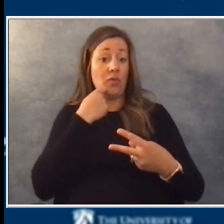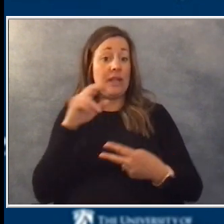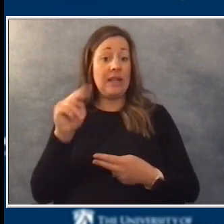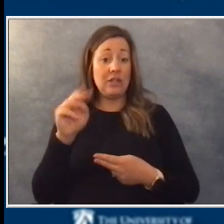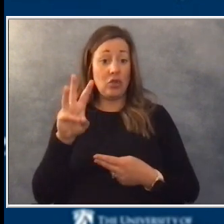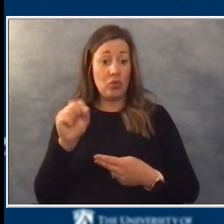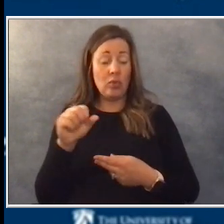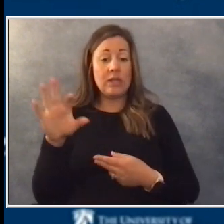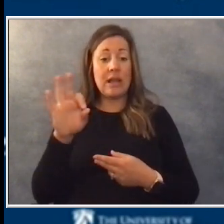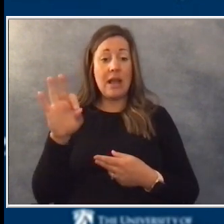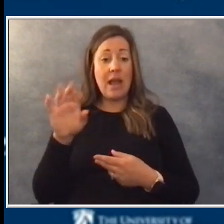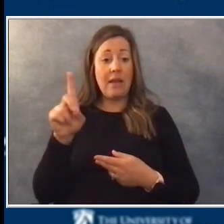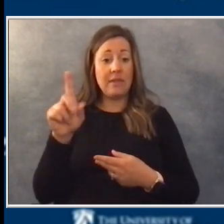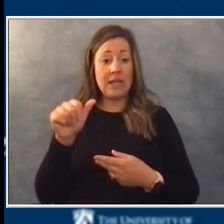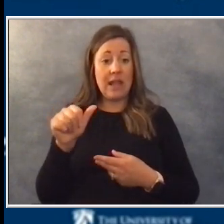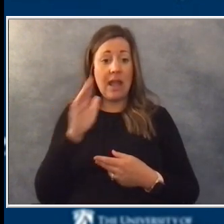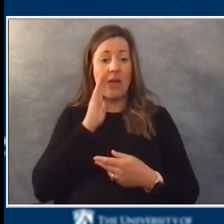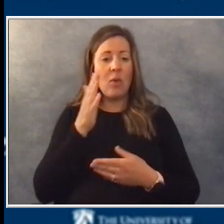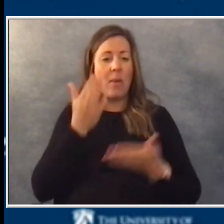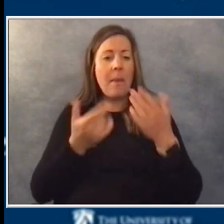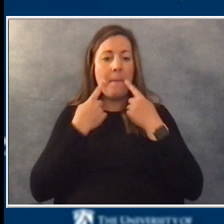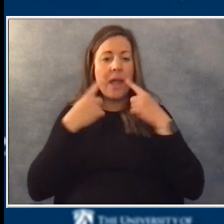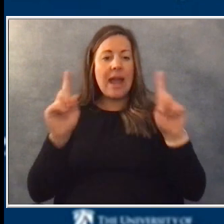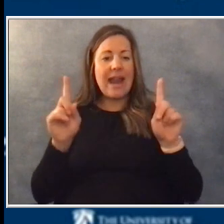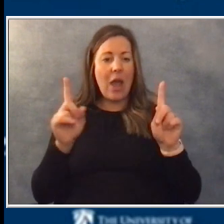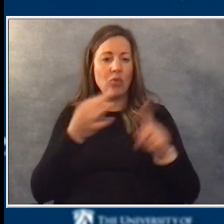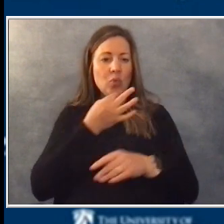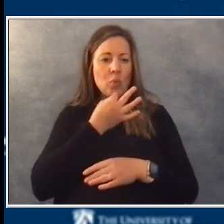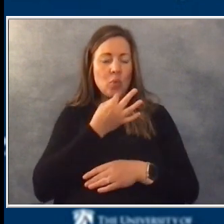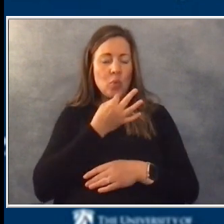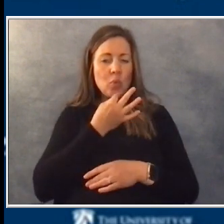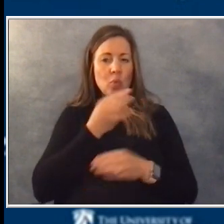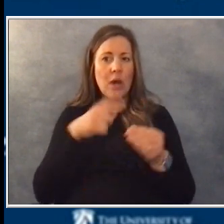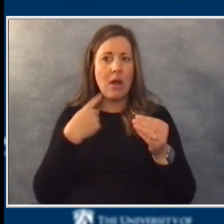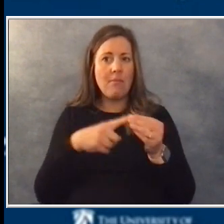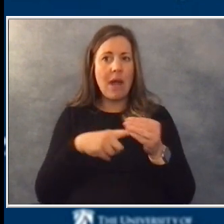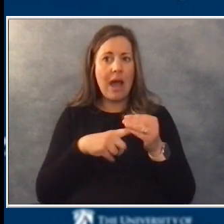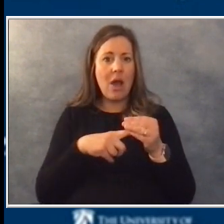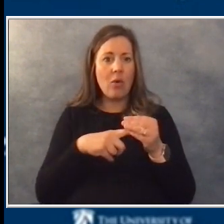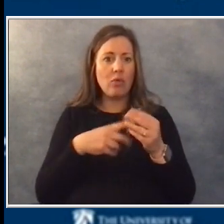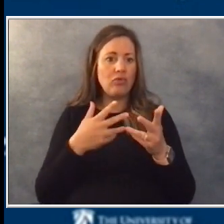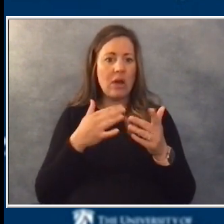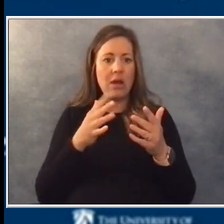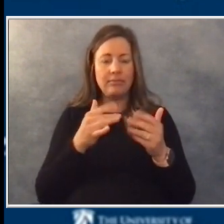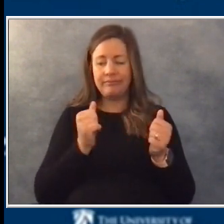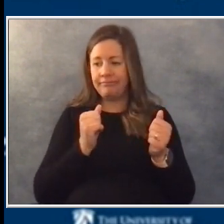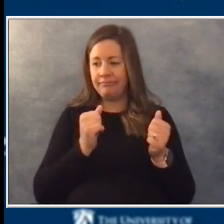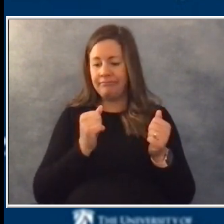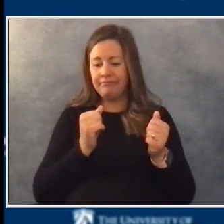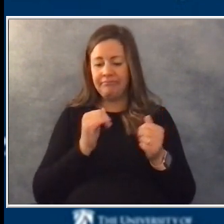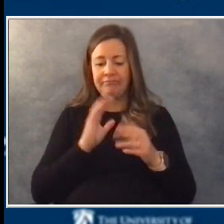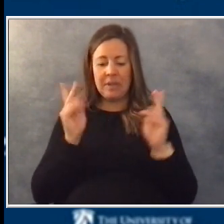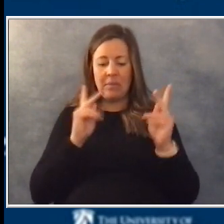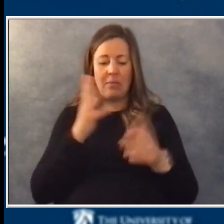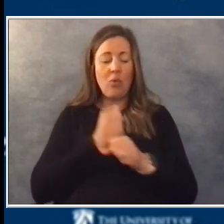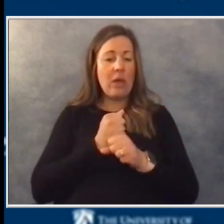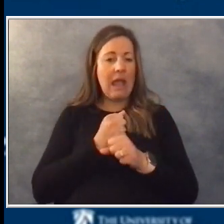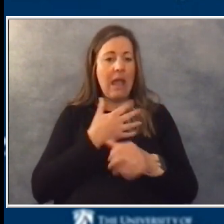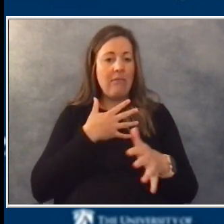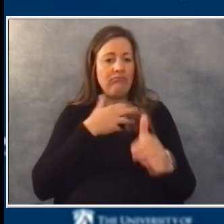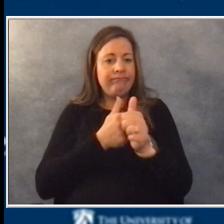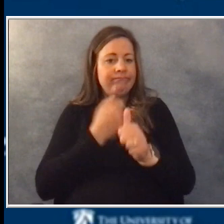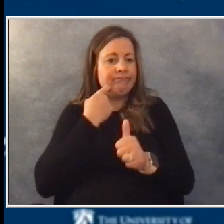the FDA will probably announce in the next coming weeks for people to get an updated